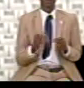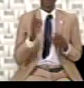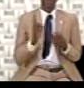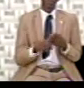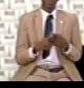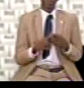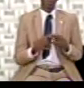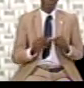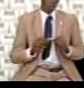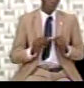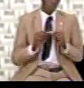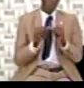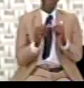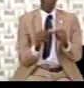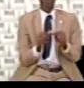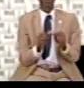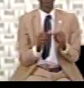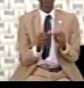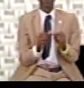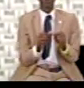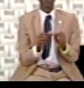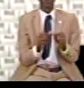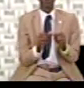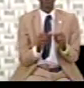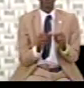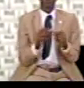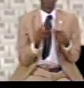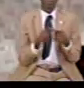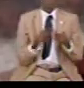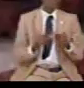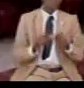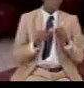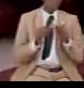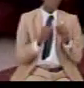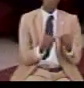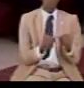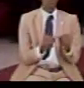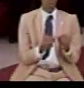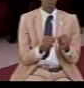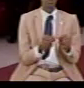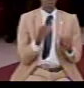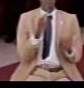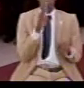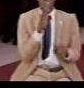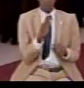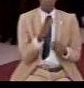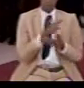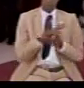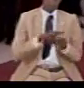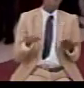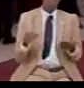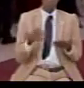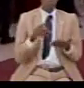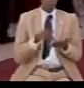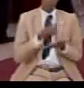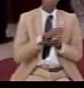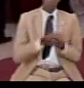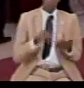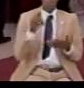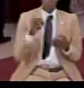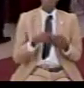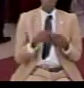pure, to remain undefiled. But you need to watch your own